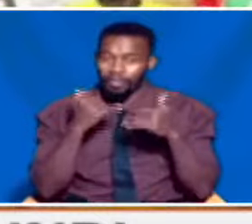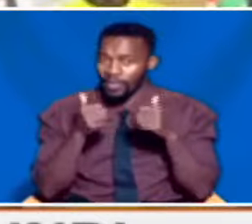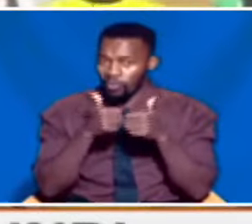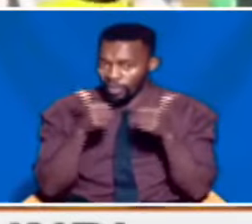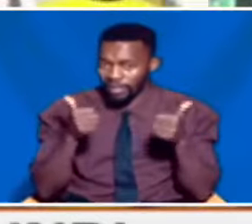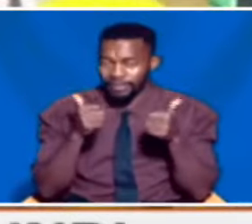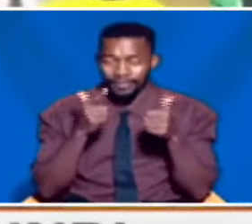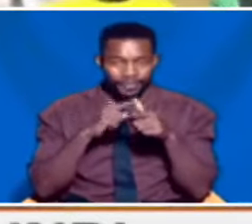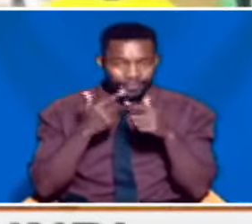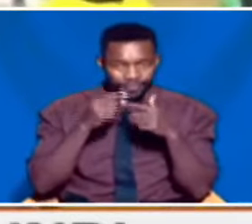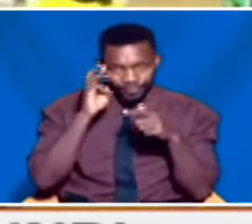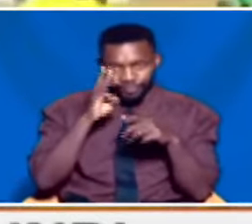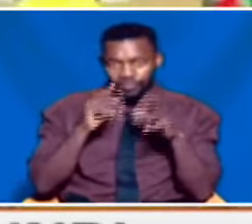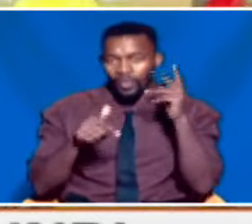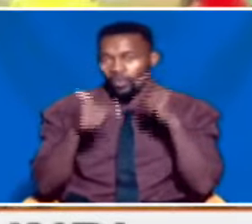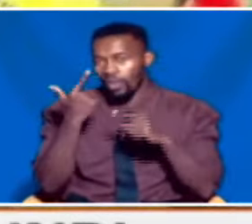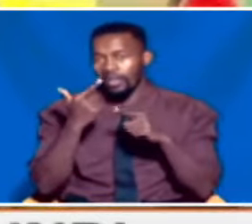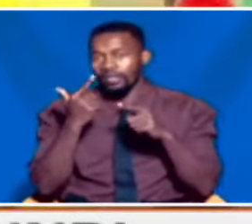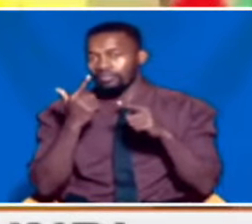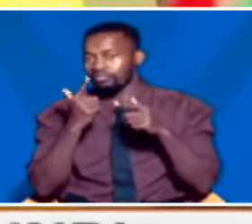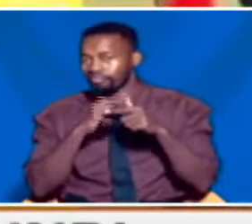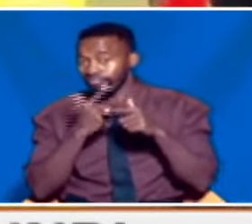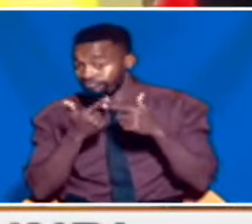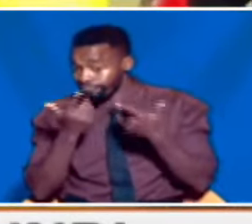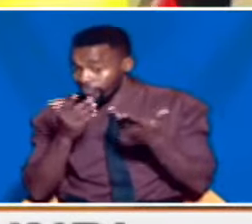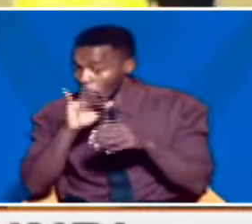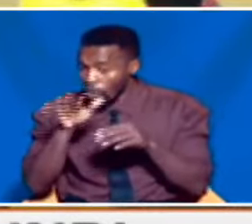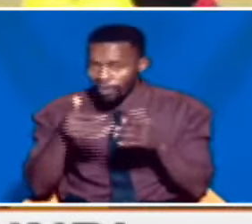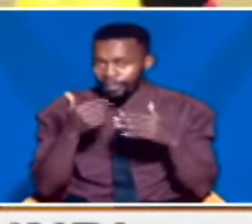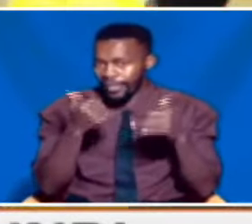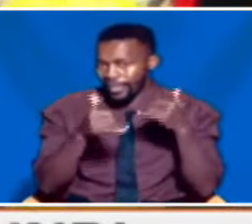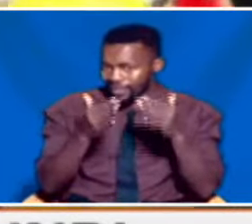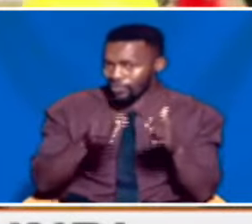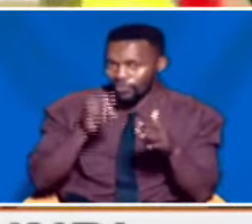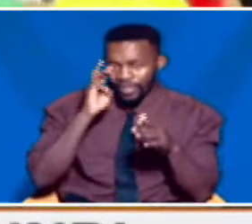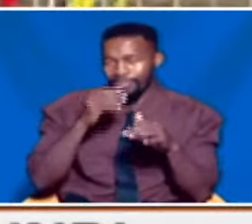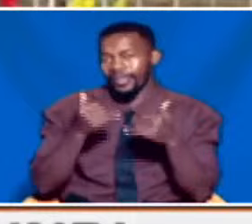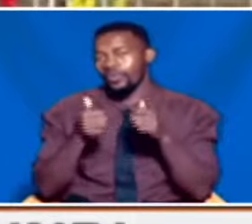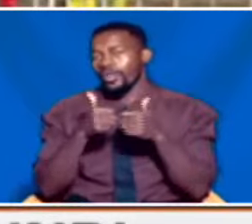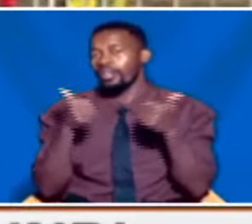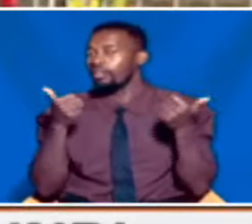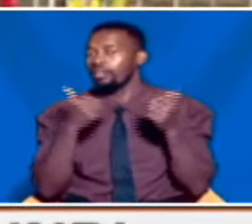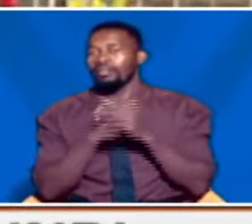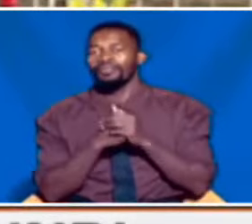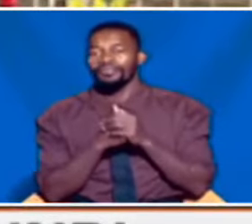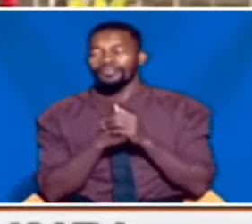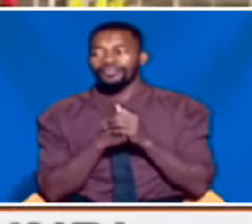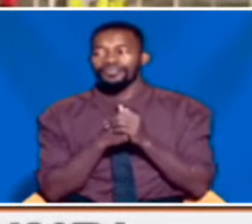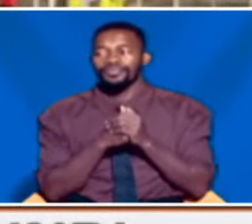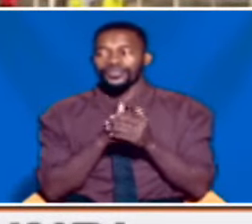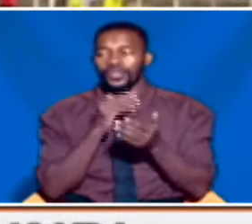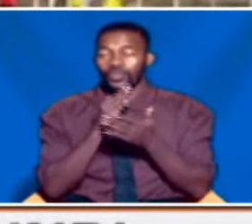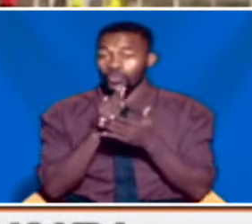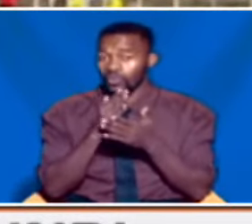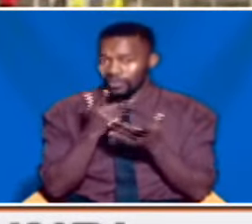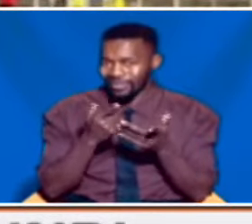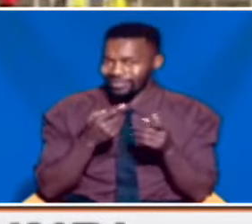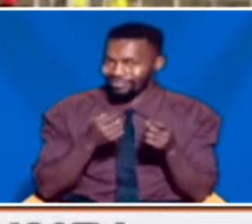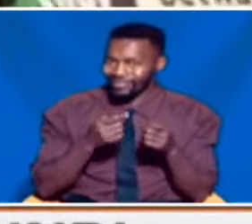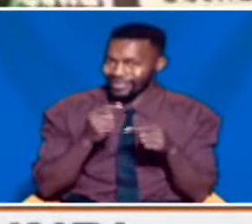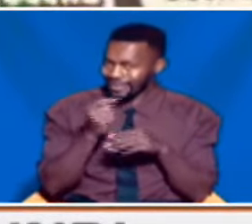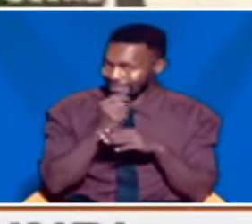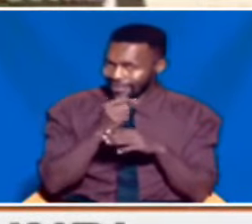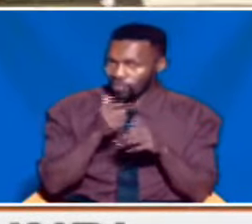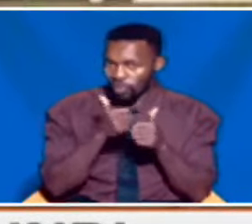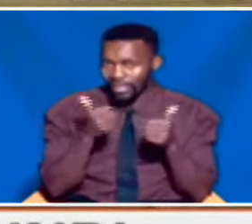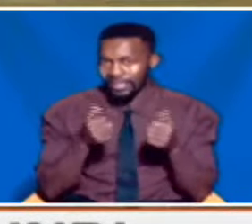kupata ushindi tuna matumaini kwamba kila mchezaji atajitolea na tutapata matokeo mazuri Of course we are trying our best the atmosphere is